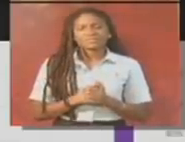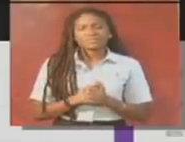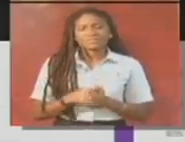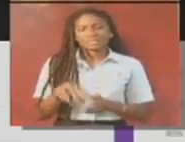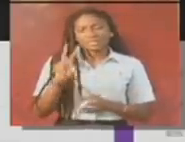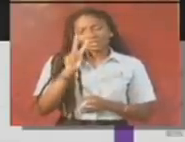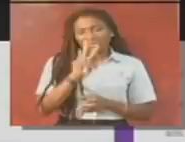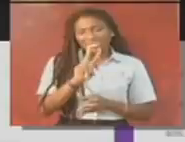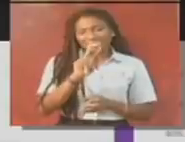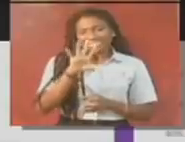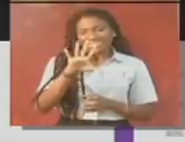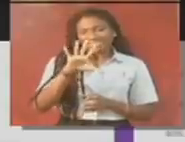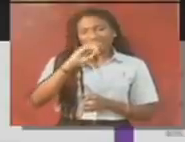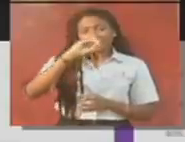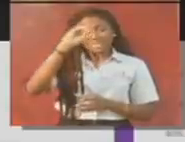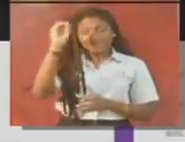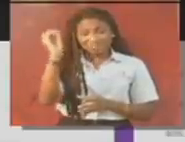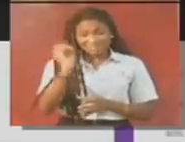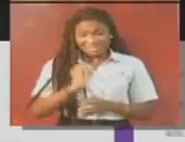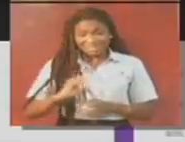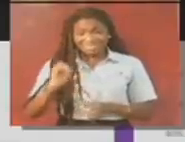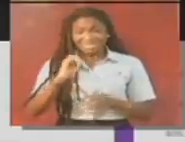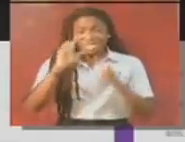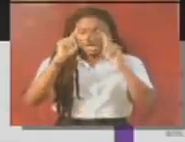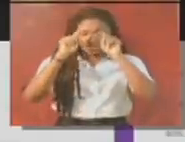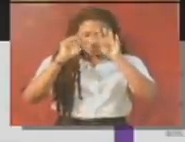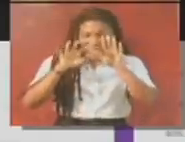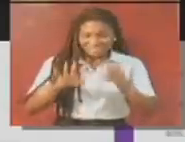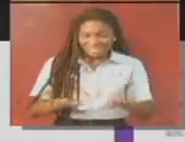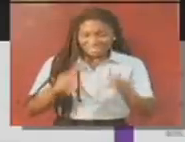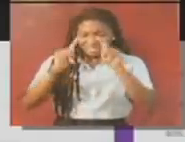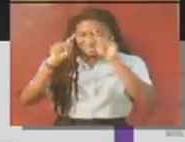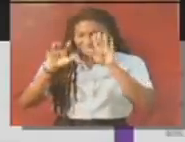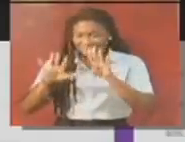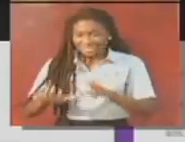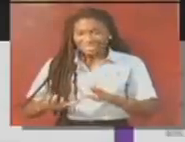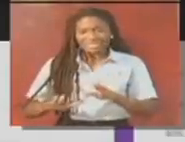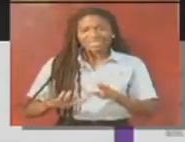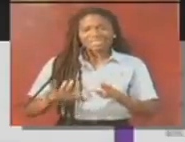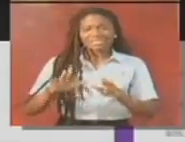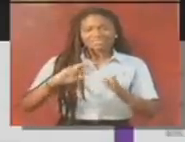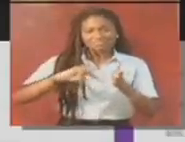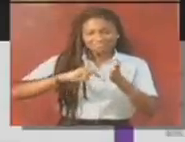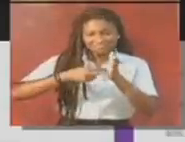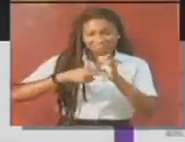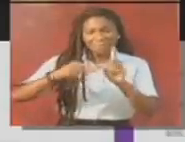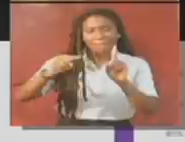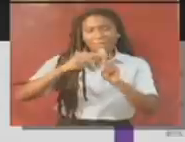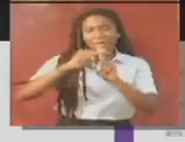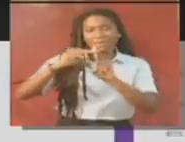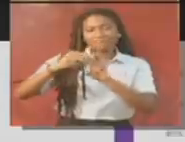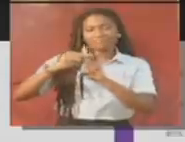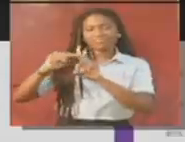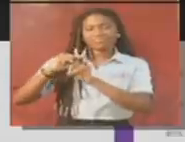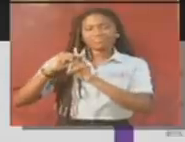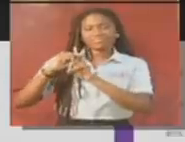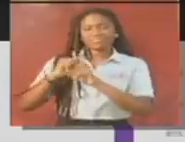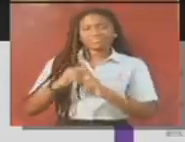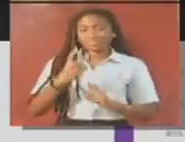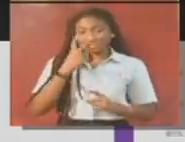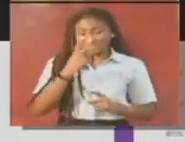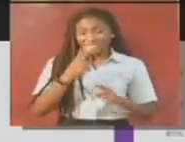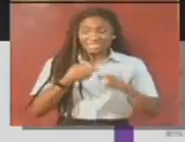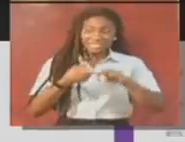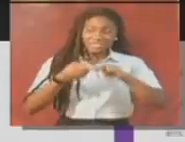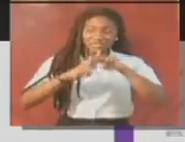25% for week 16, and it just for the week 17 so far it's at 18%. So we see where that climb in